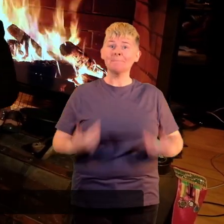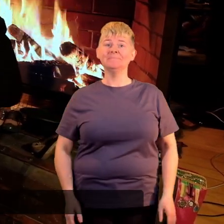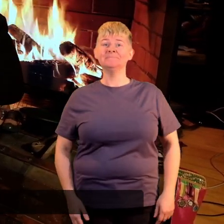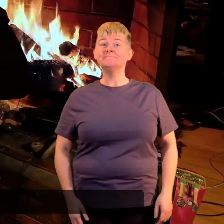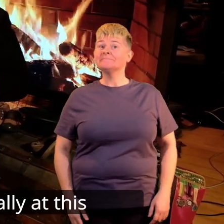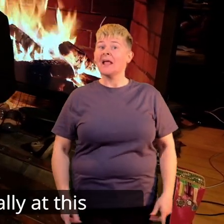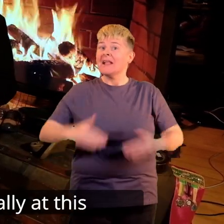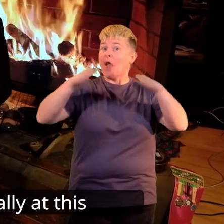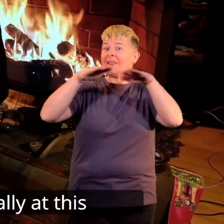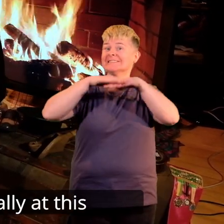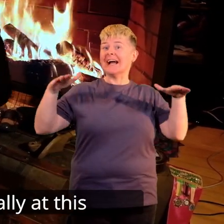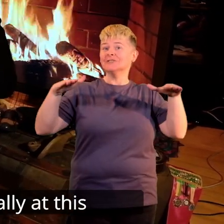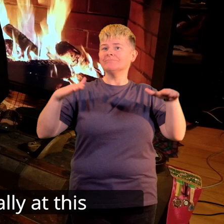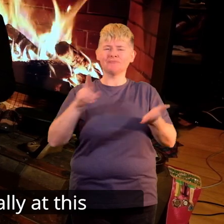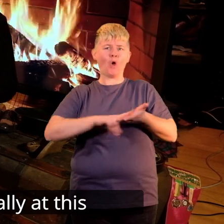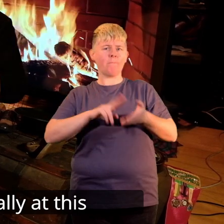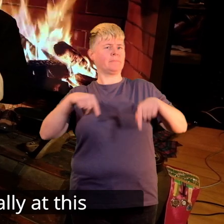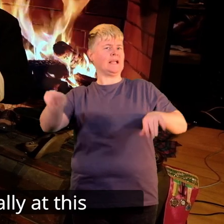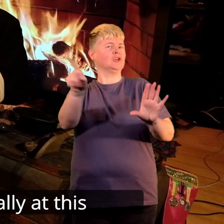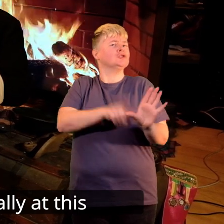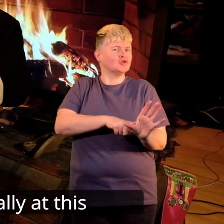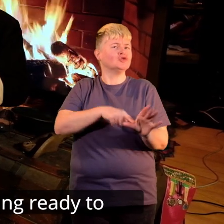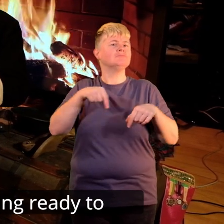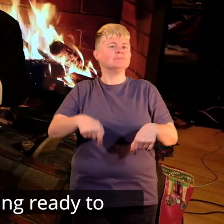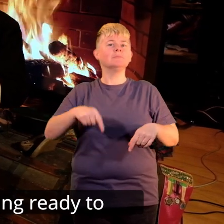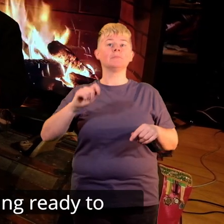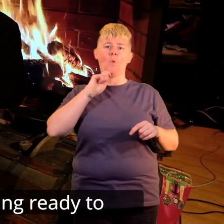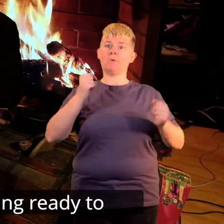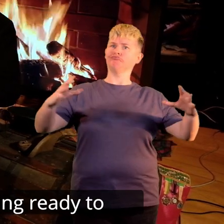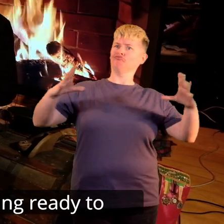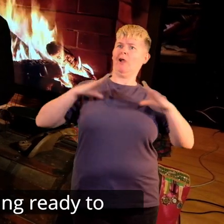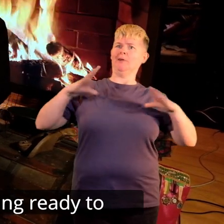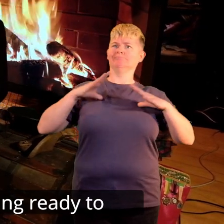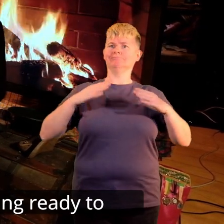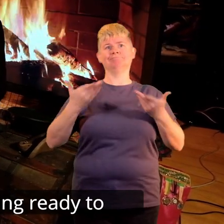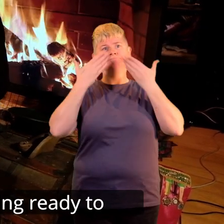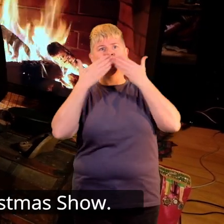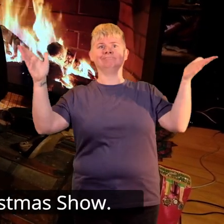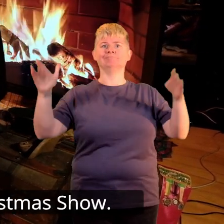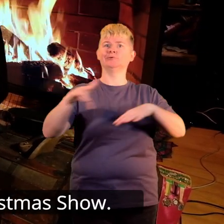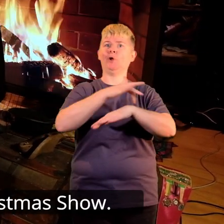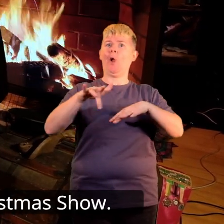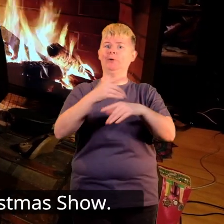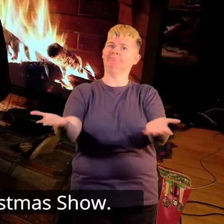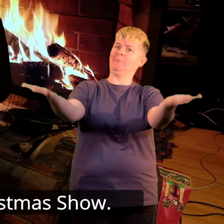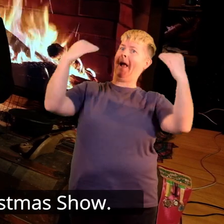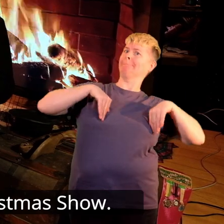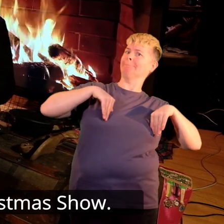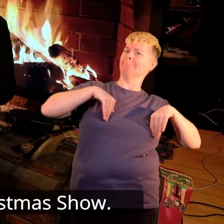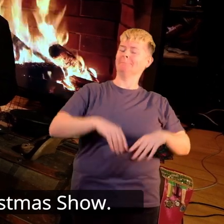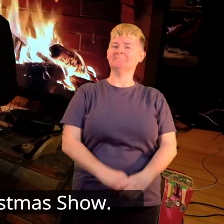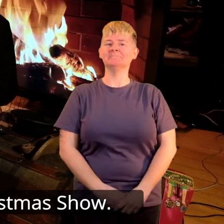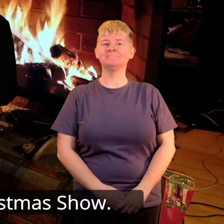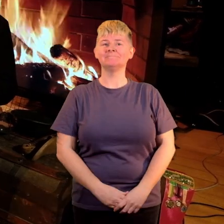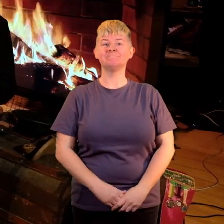Welcome to Northern Stage. Now, normally, at this time of year, we would be getting ready to welcome you here for